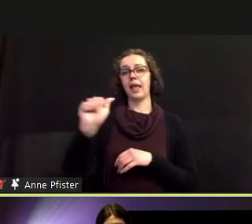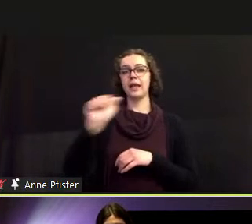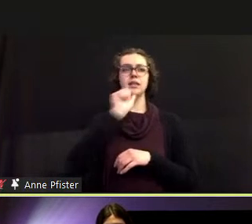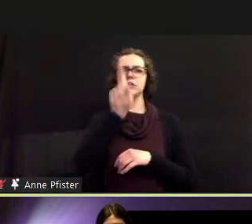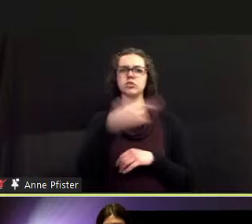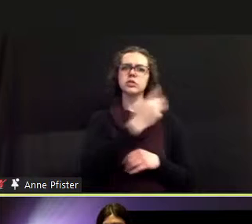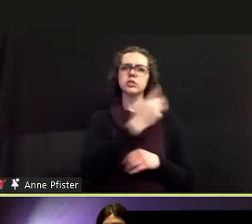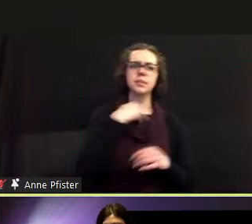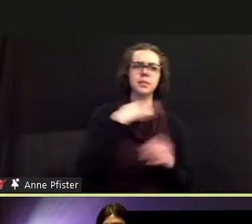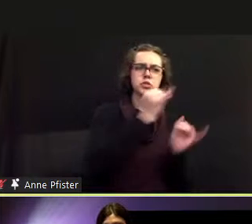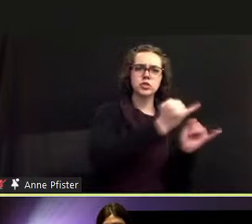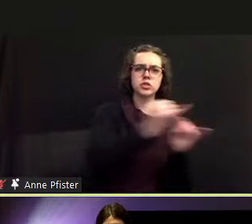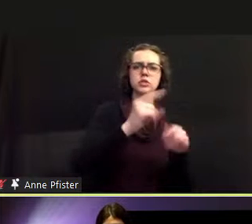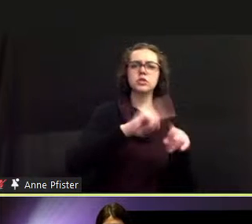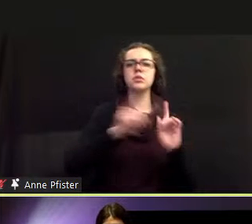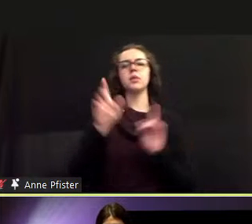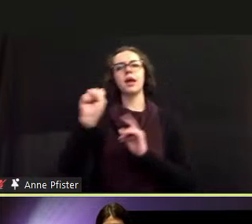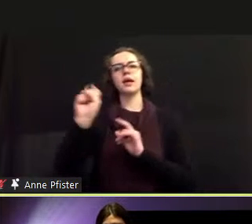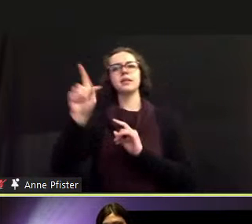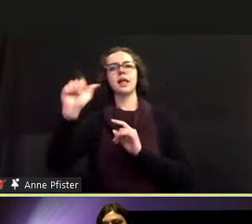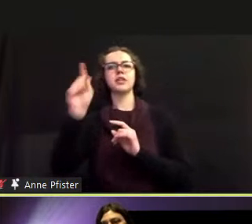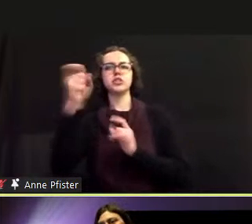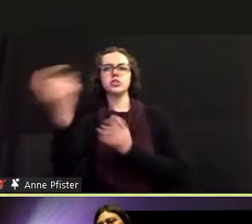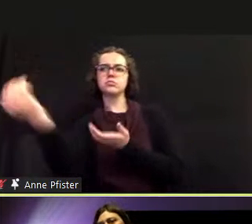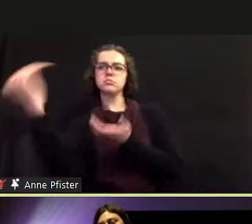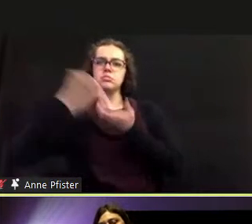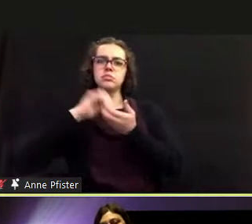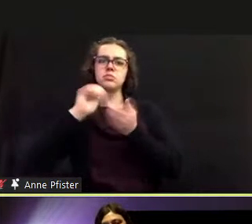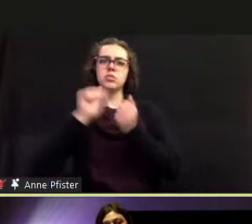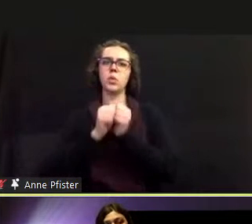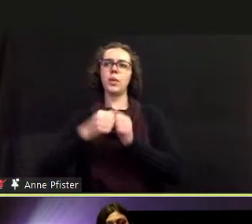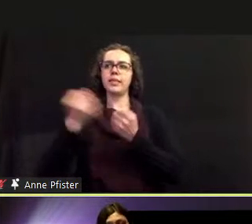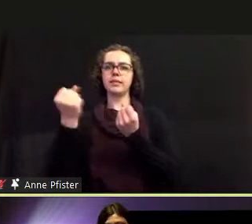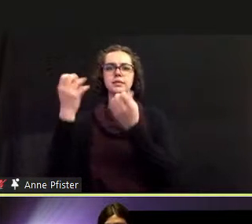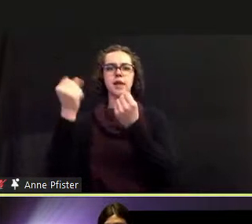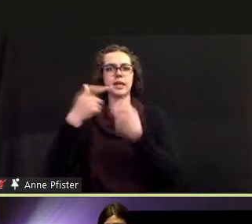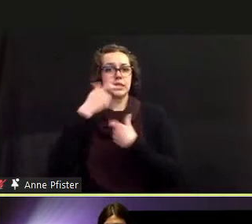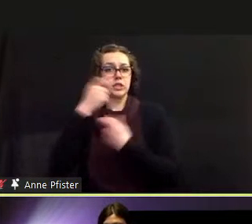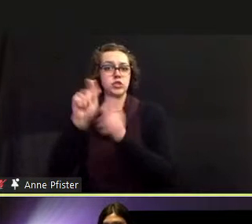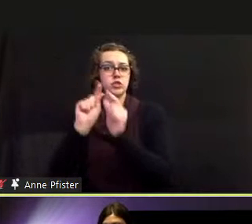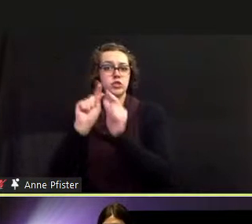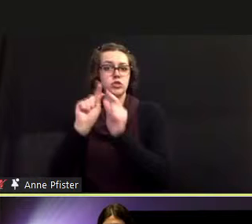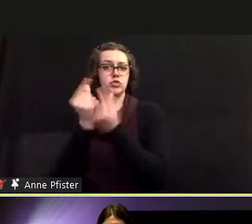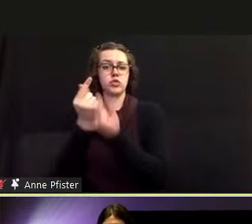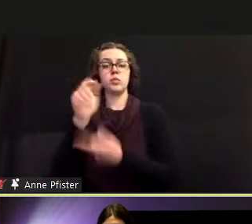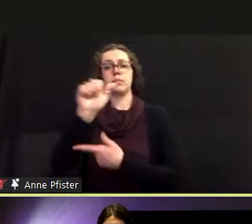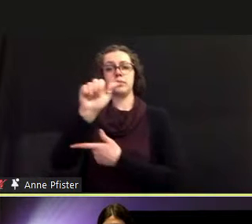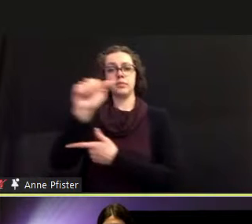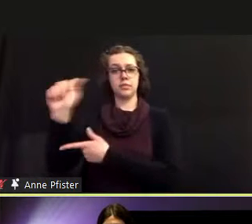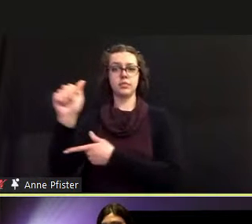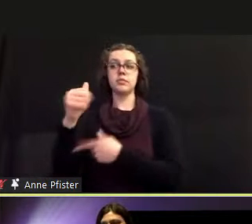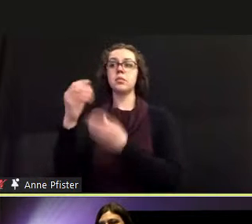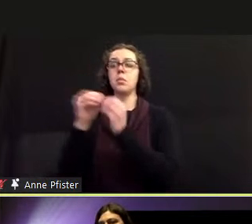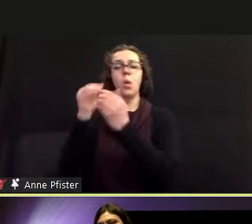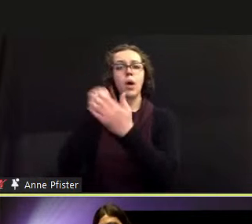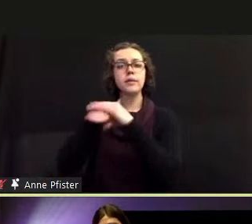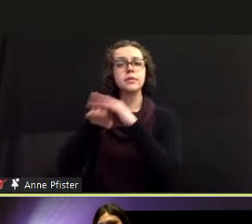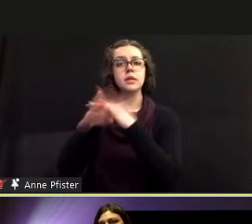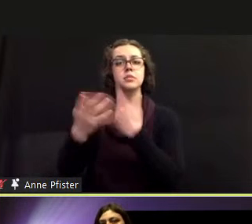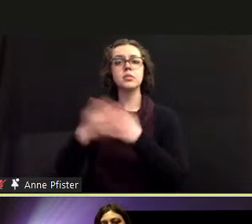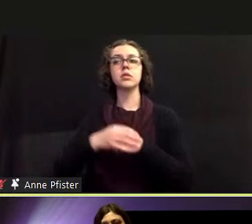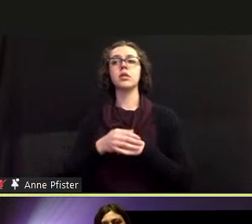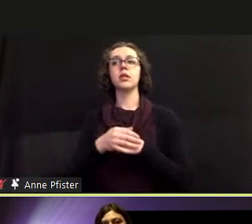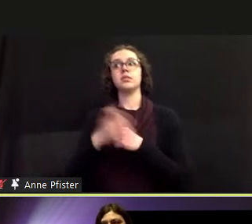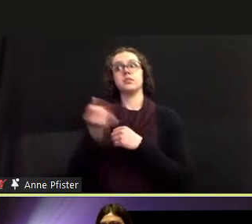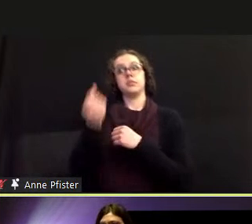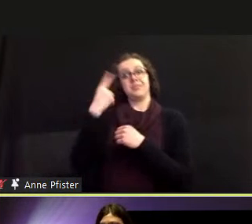with the Disability Research Interest Group, DRIG, on their continuing efforts to make meetings such as the AAA more accessible, efforts which have been